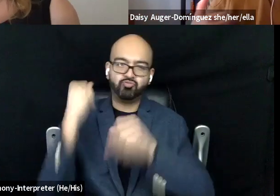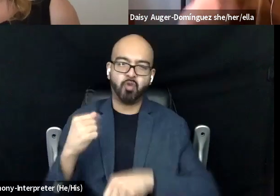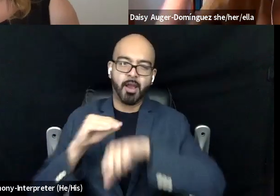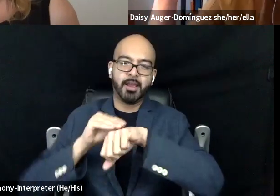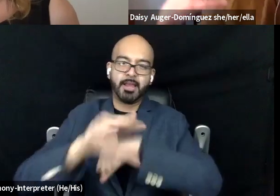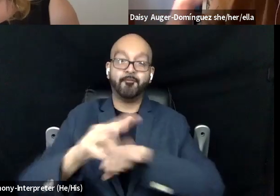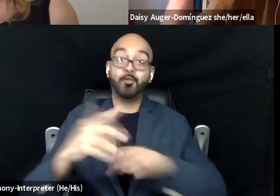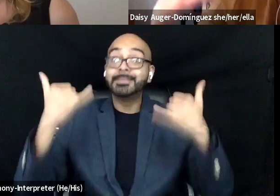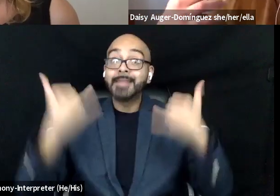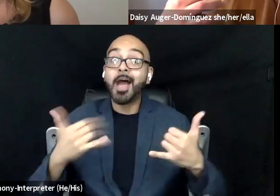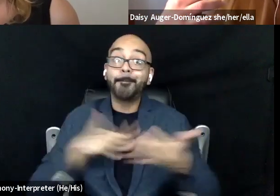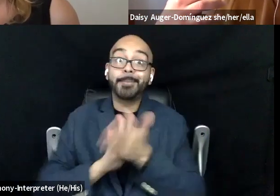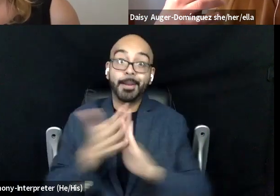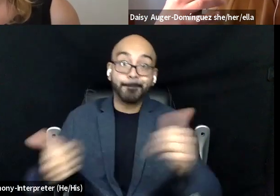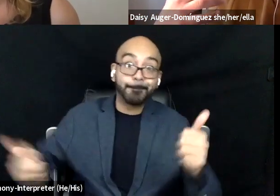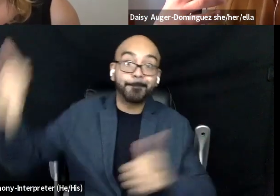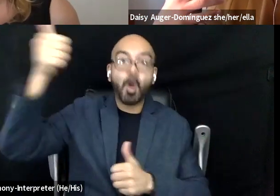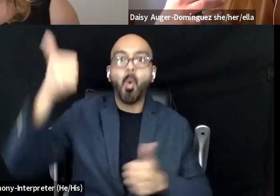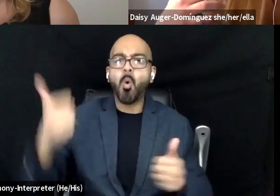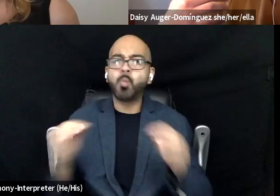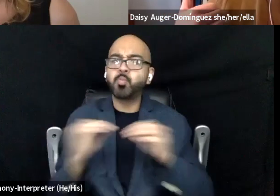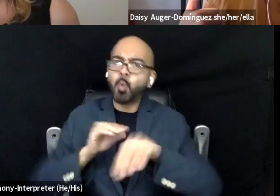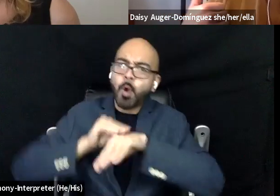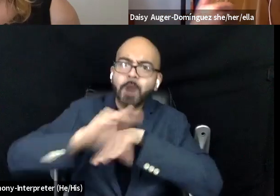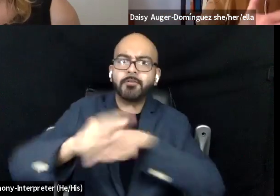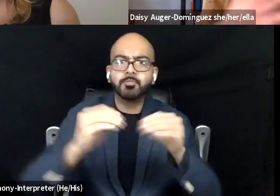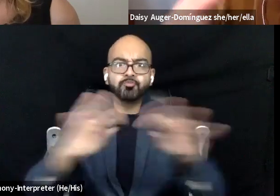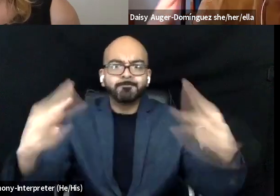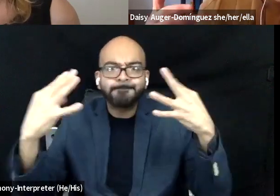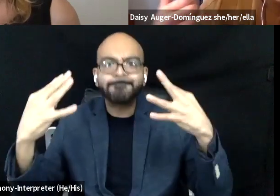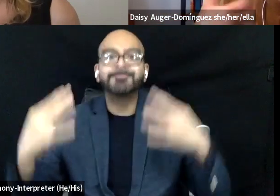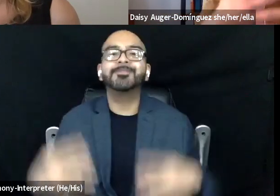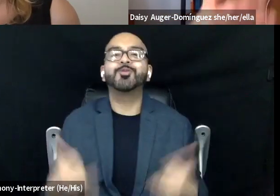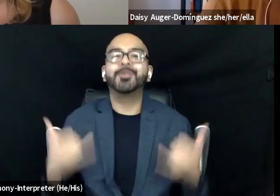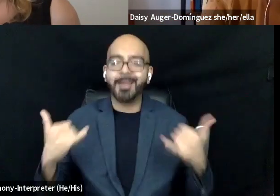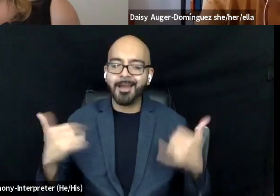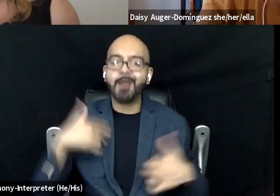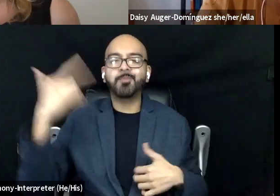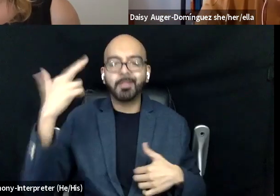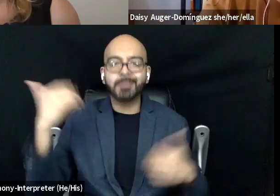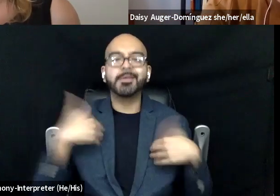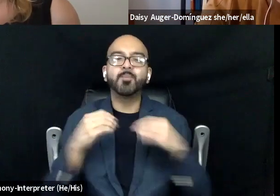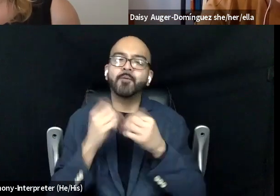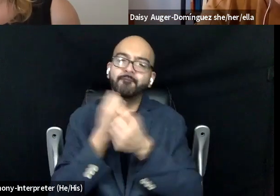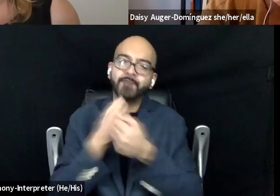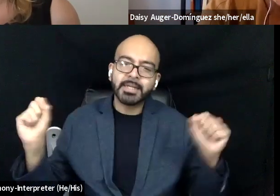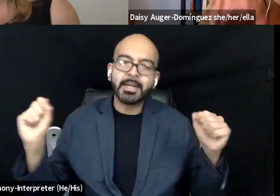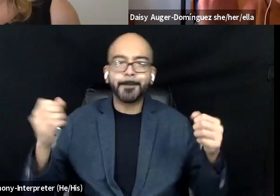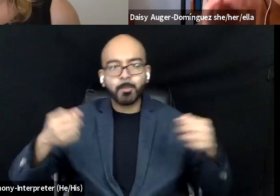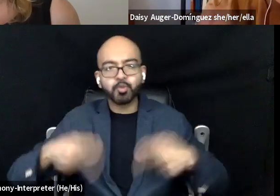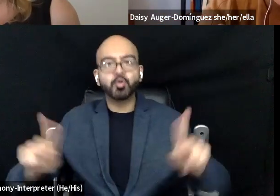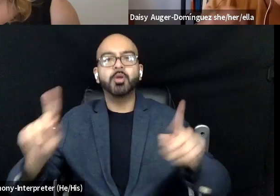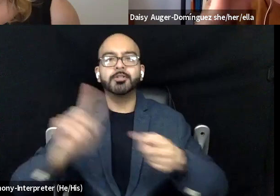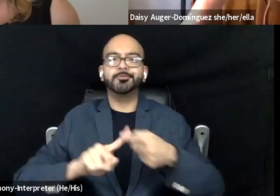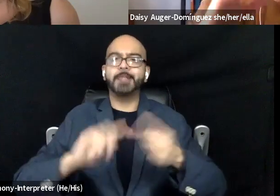executive. And so I'm very mindful of the fact that I have more freedom and opportunity to shed light and